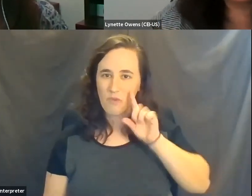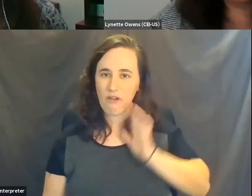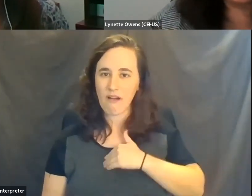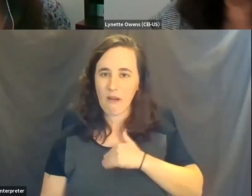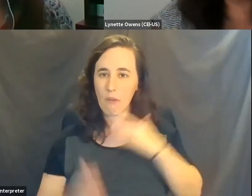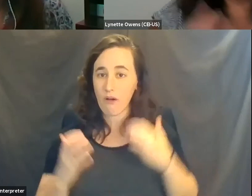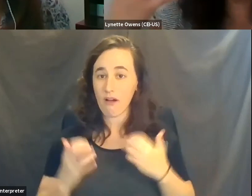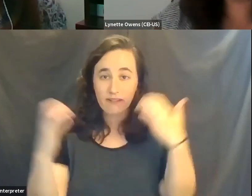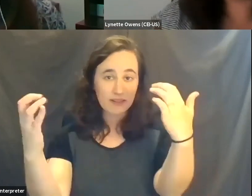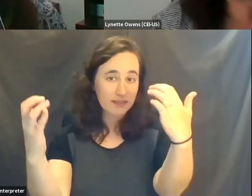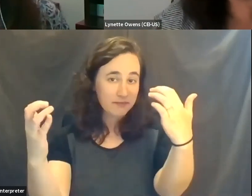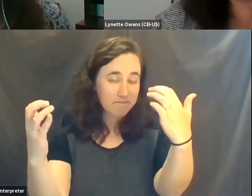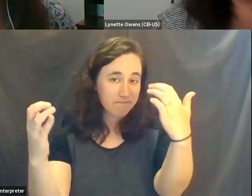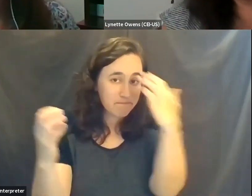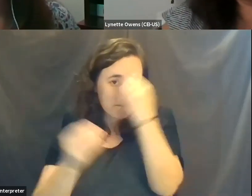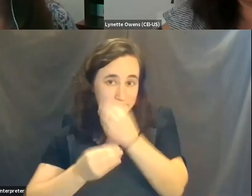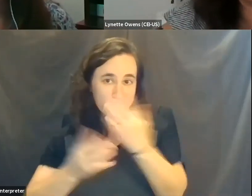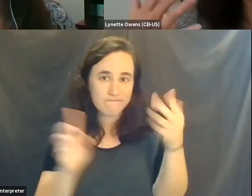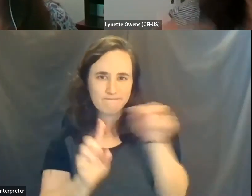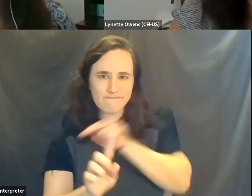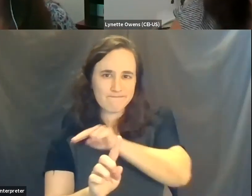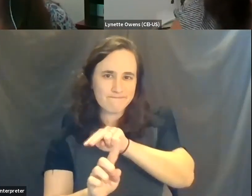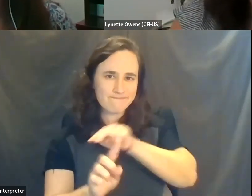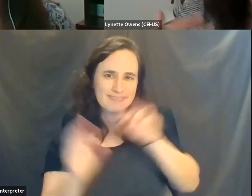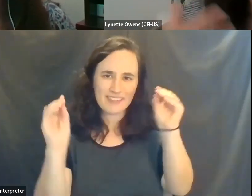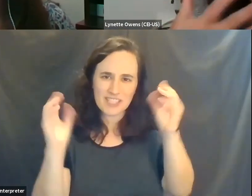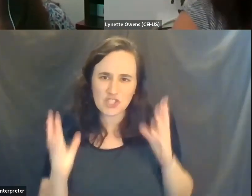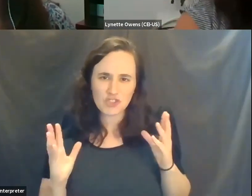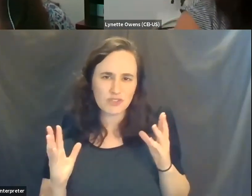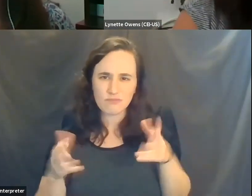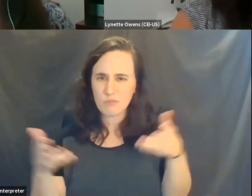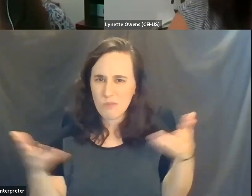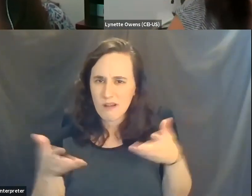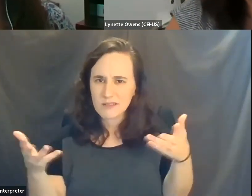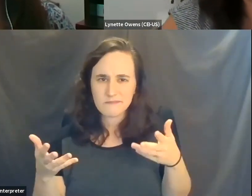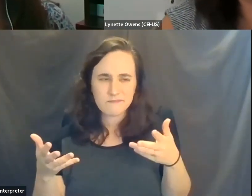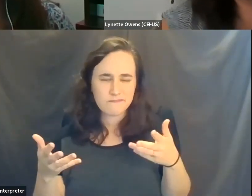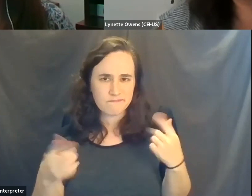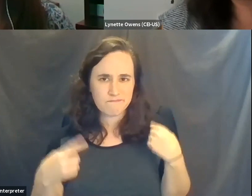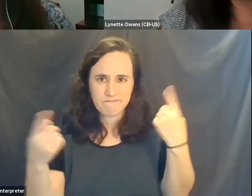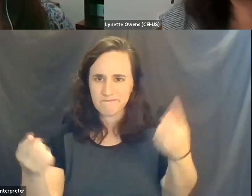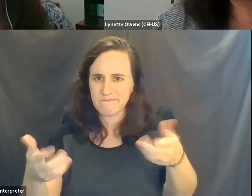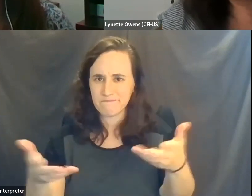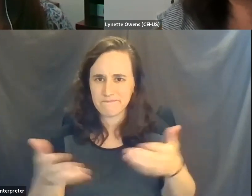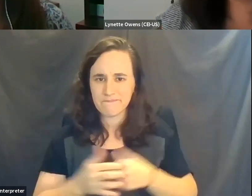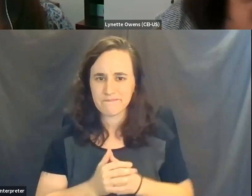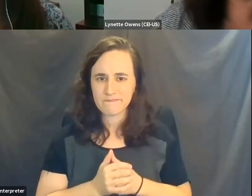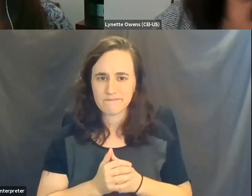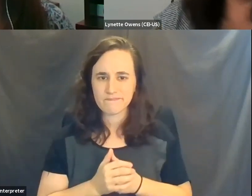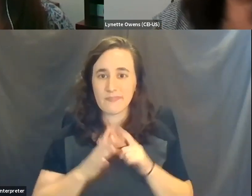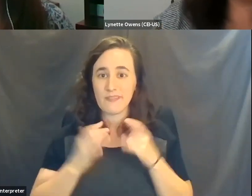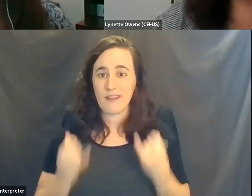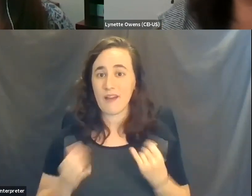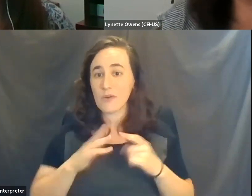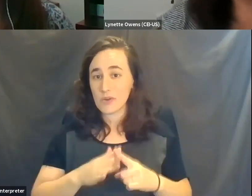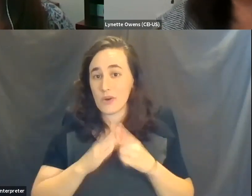what the teacher's point of view has been and is as we head into this new school